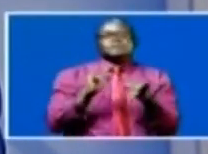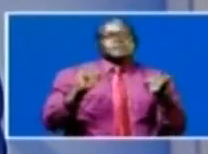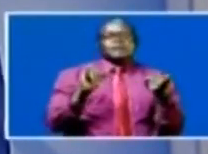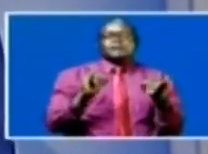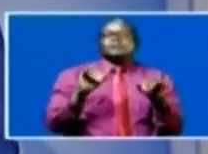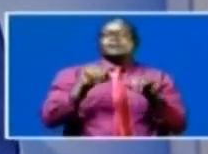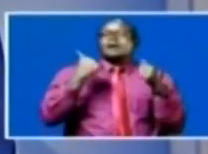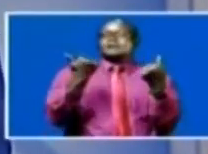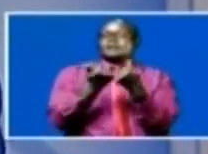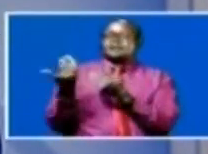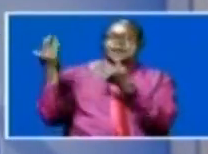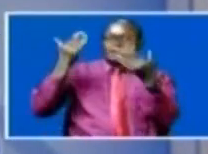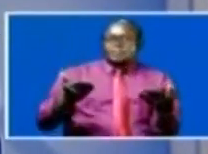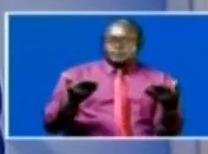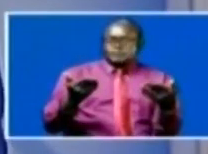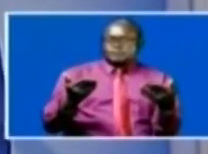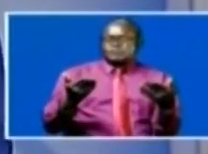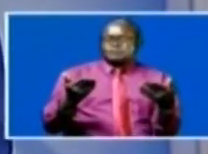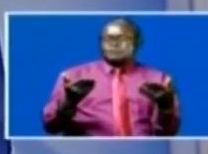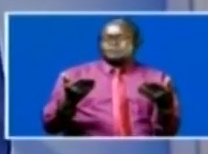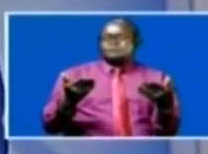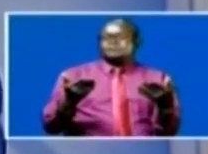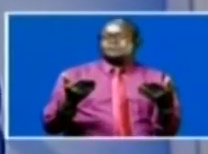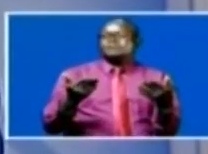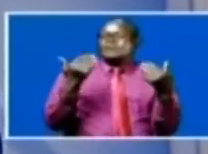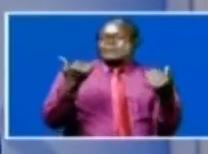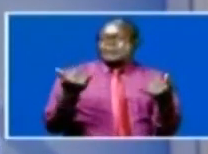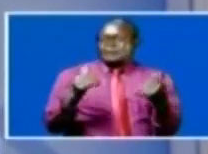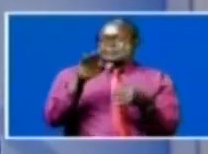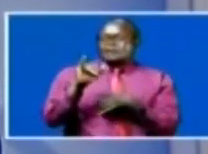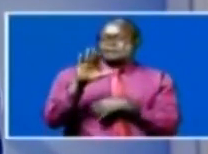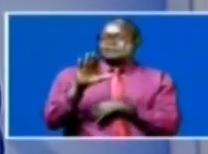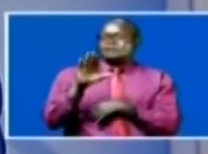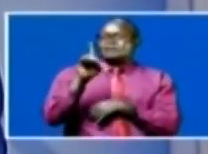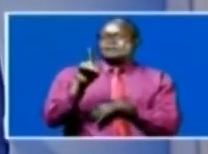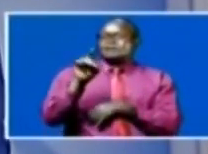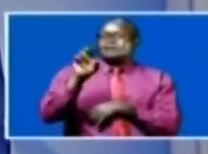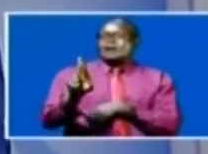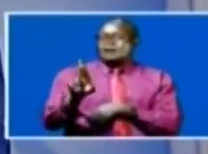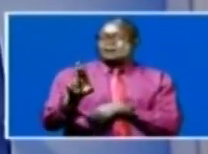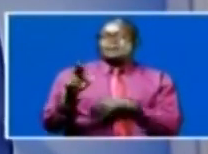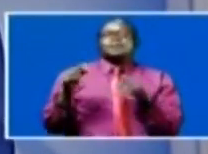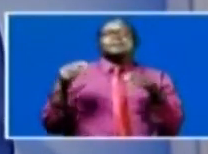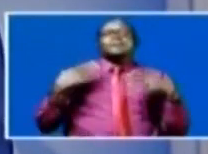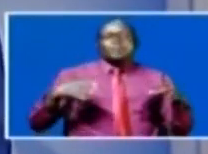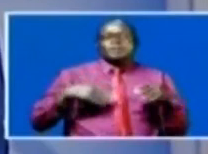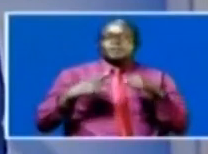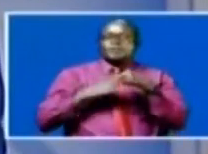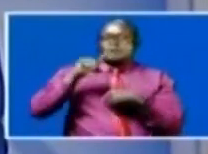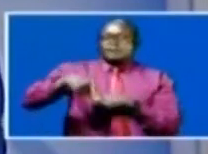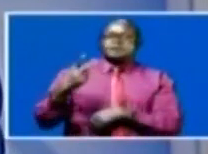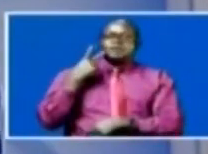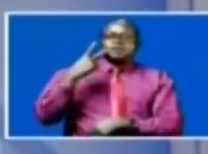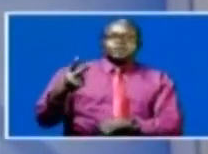and importers at the Inland Clearing Depot. Now, the current ICD yard population stands at